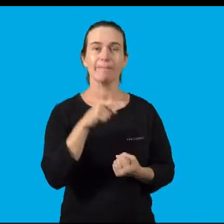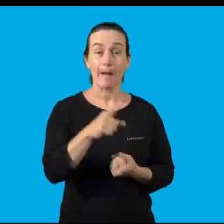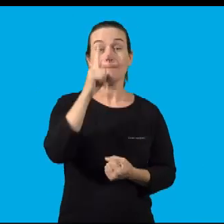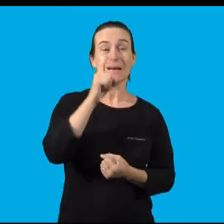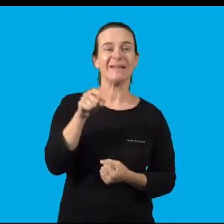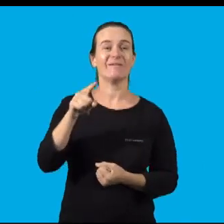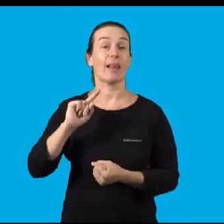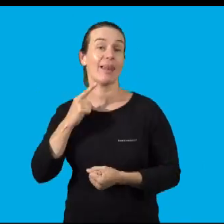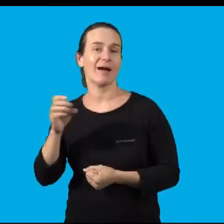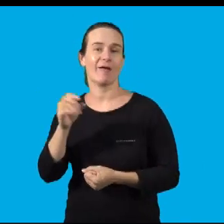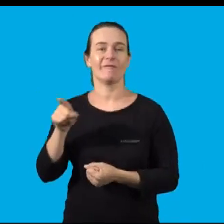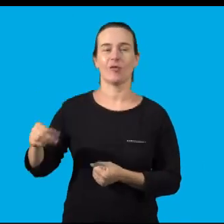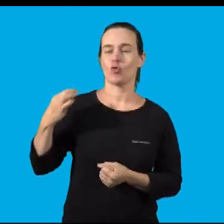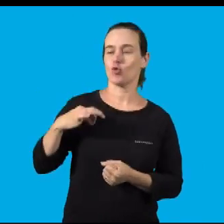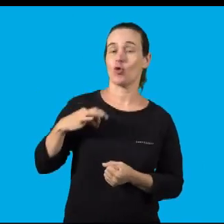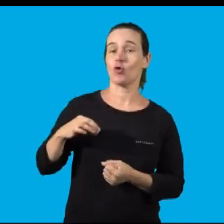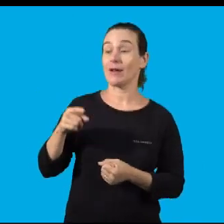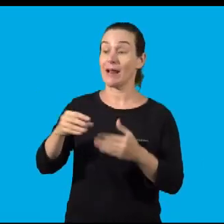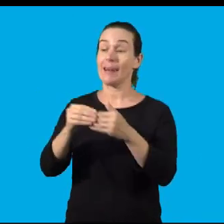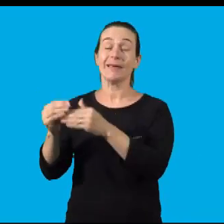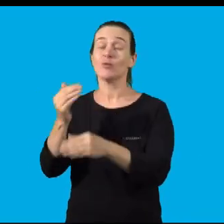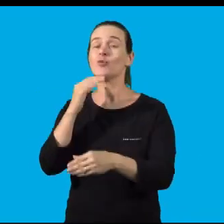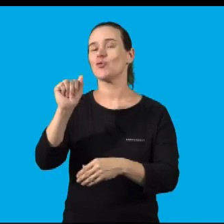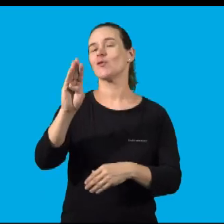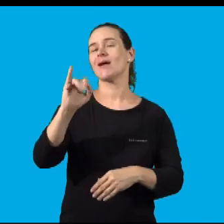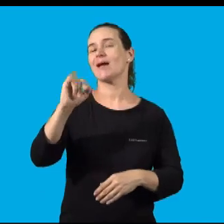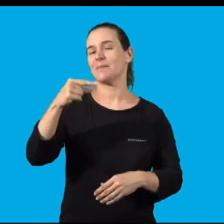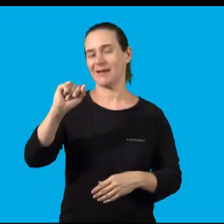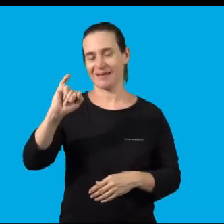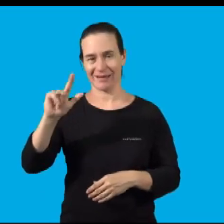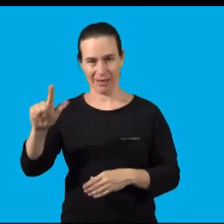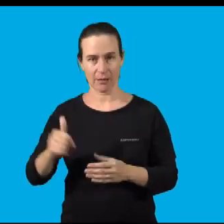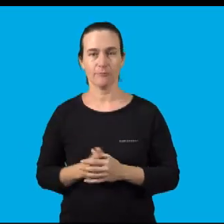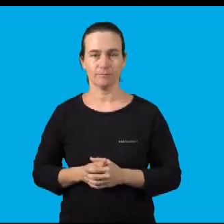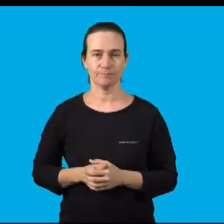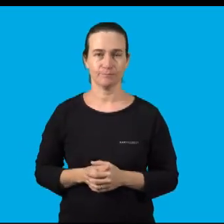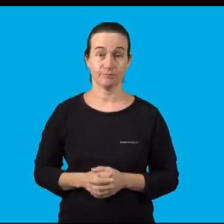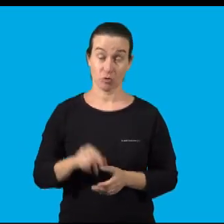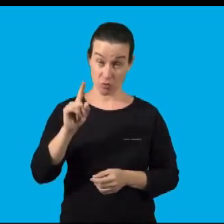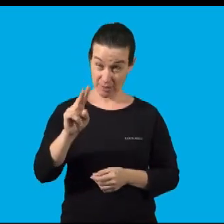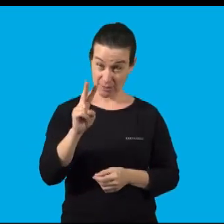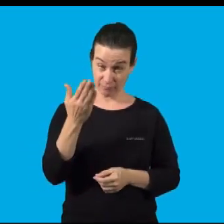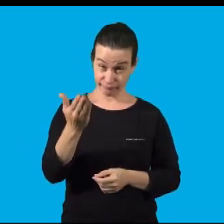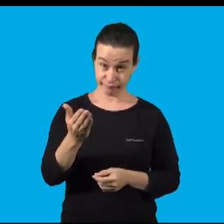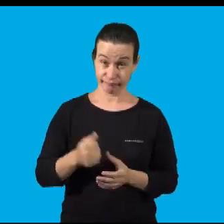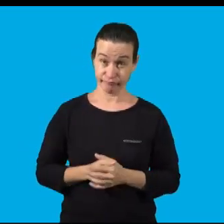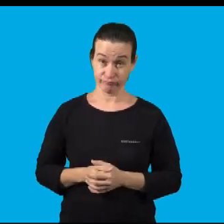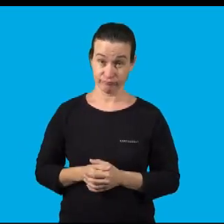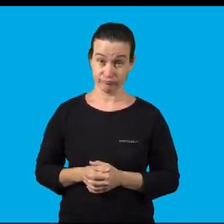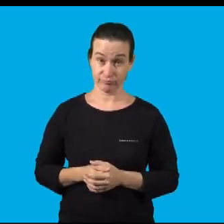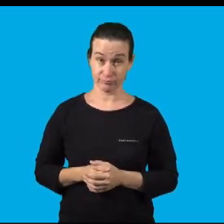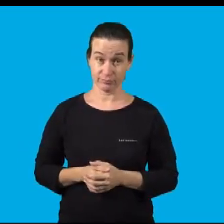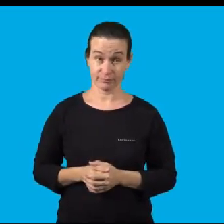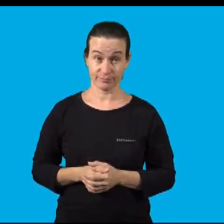the manipulation of the girls under the leadership of Abigail. Now, please just quickly look closely